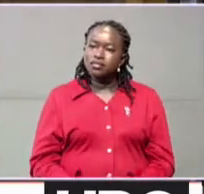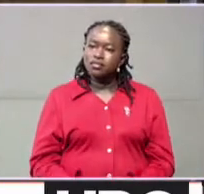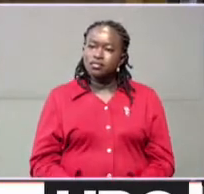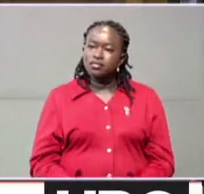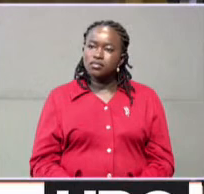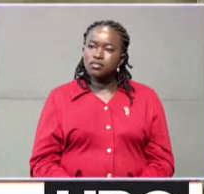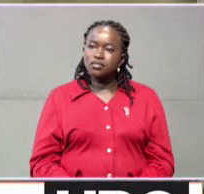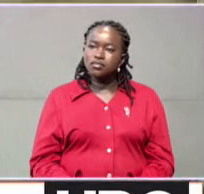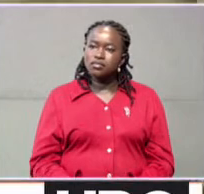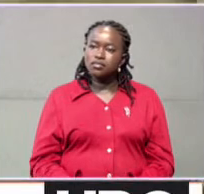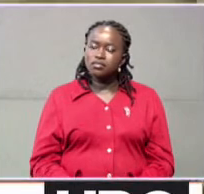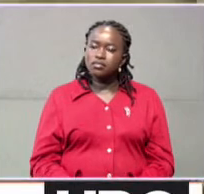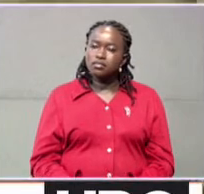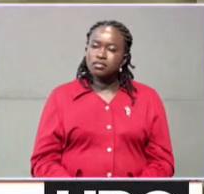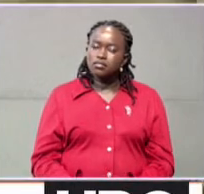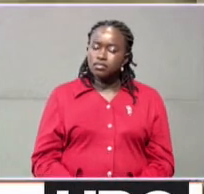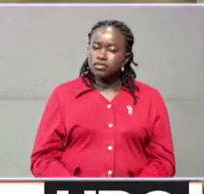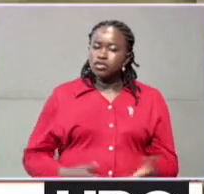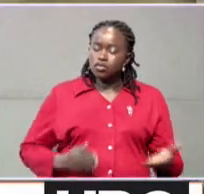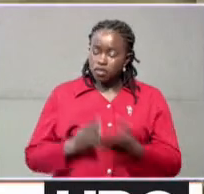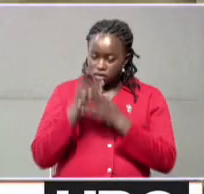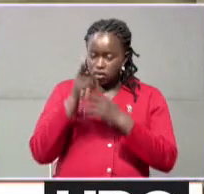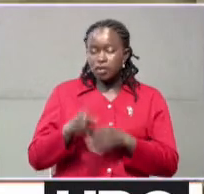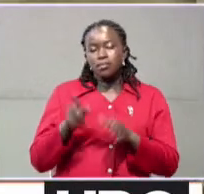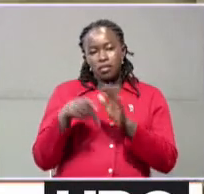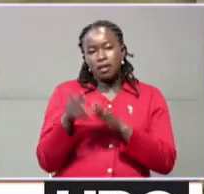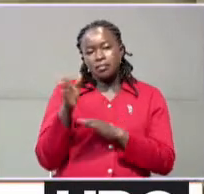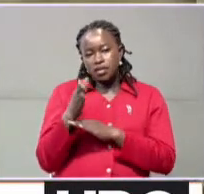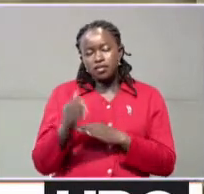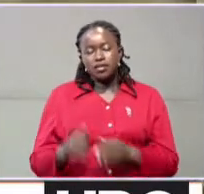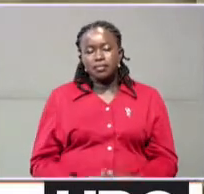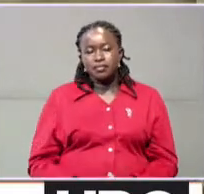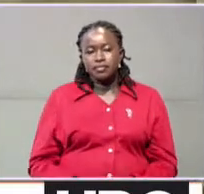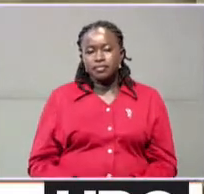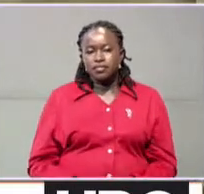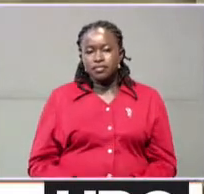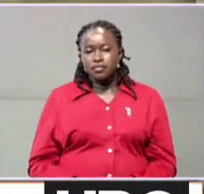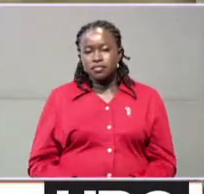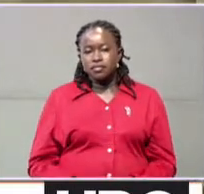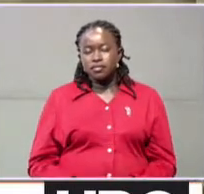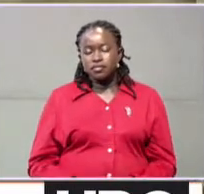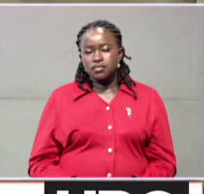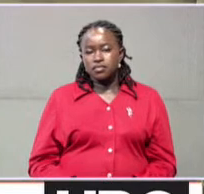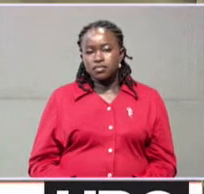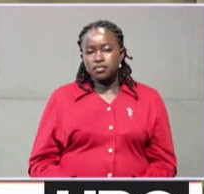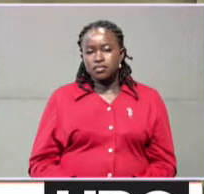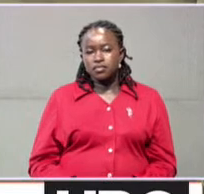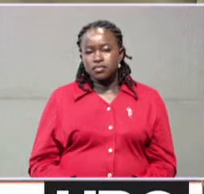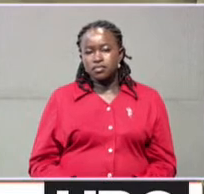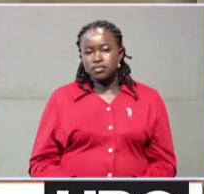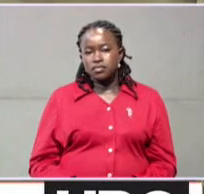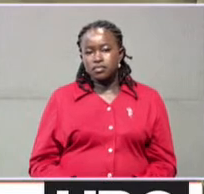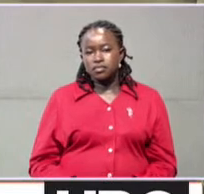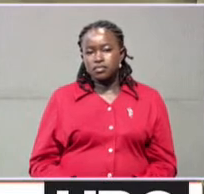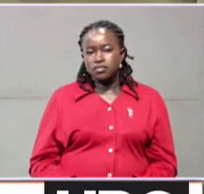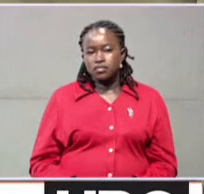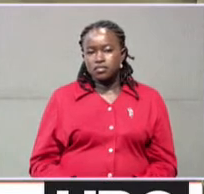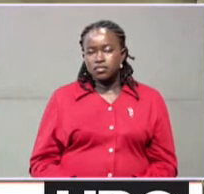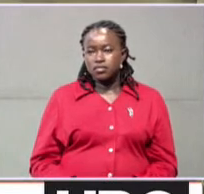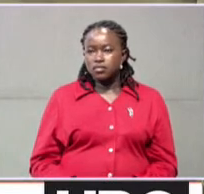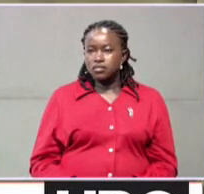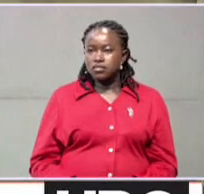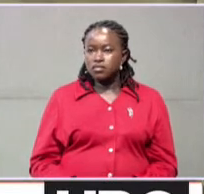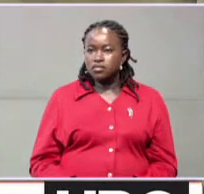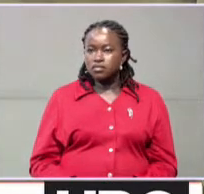right honor prime minister if remember you had no no no no please if you had not asked a question the prime minister would pick what shall